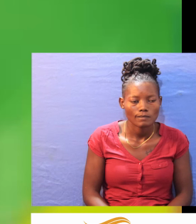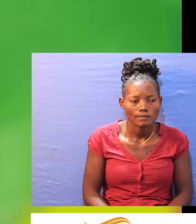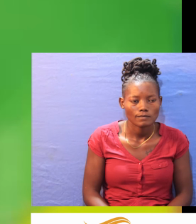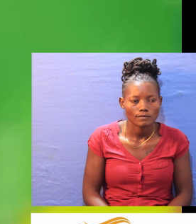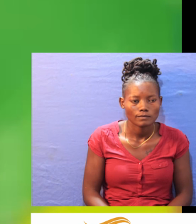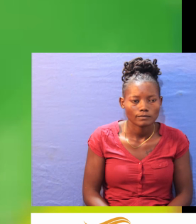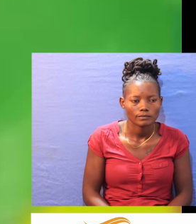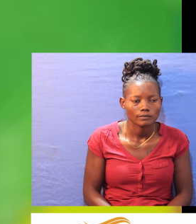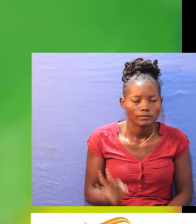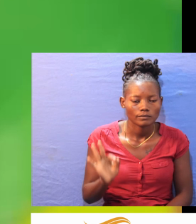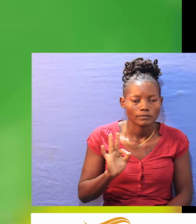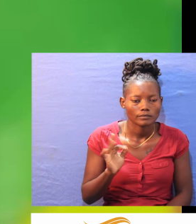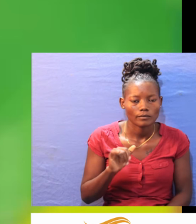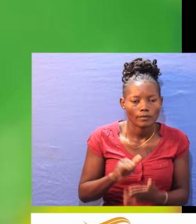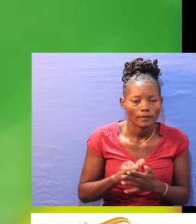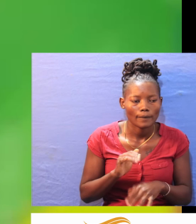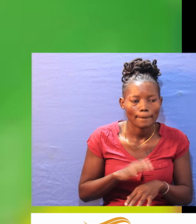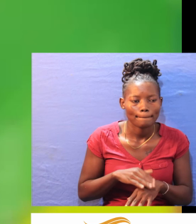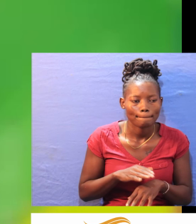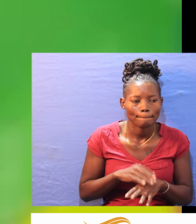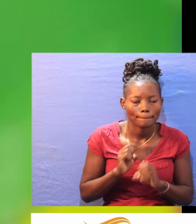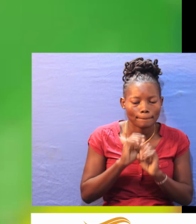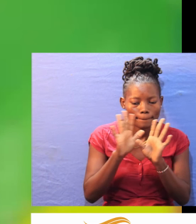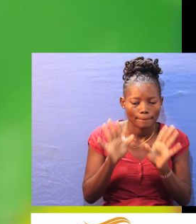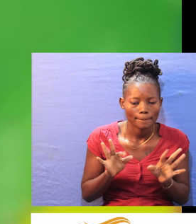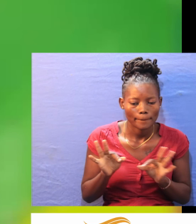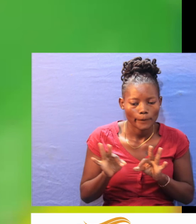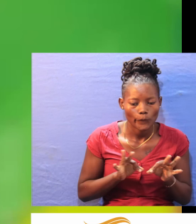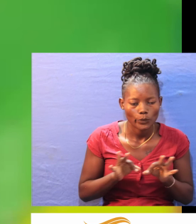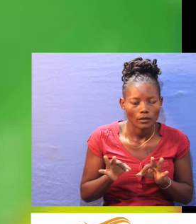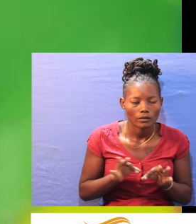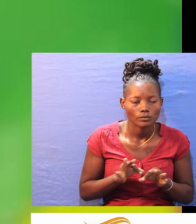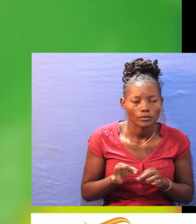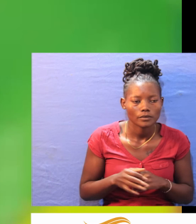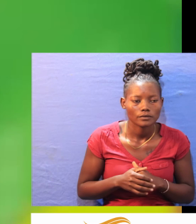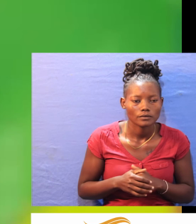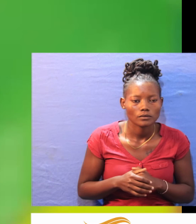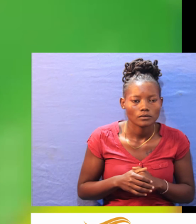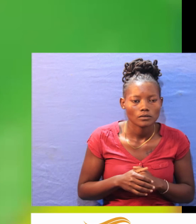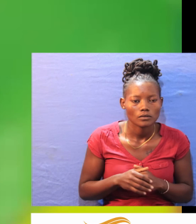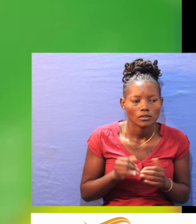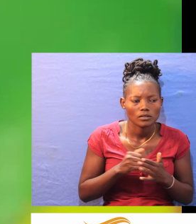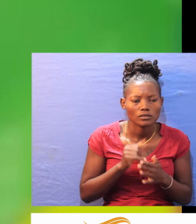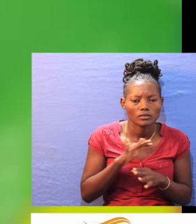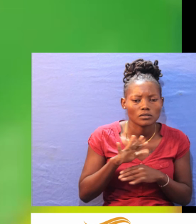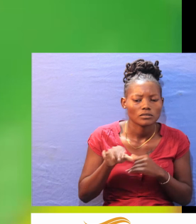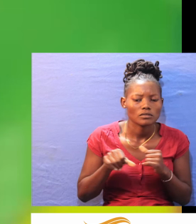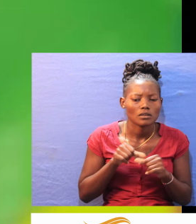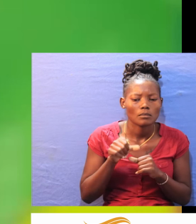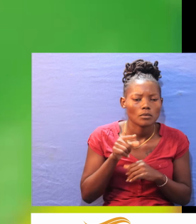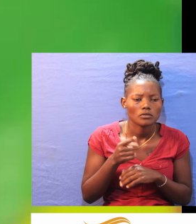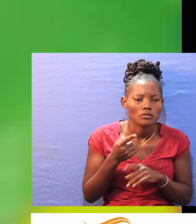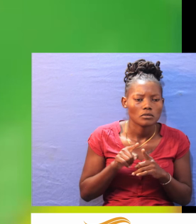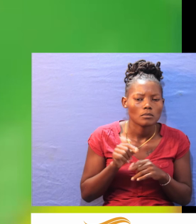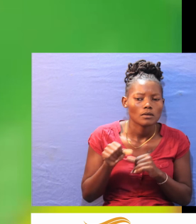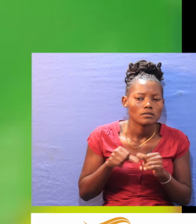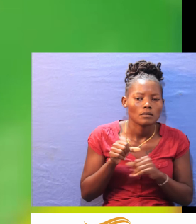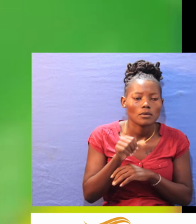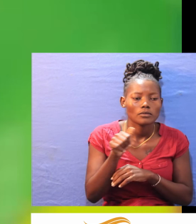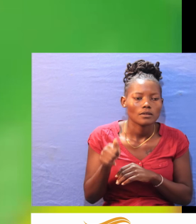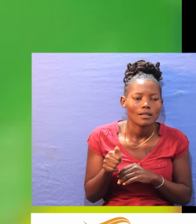Excellent. It's very good and elaborate explanation. It's not about you, it's about others as